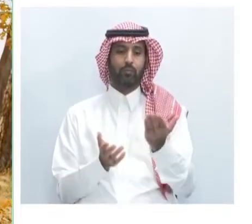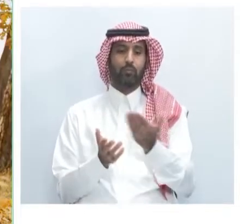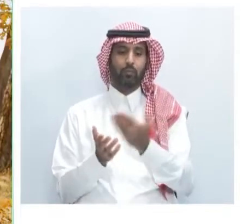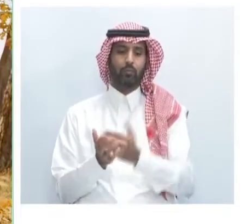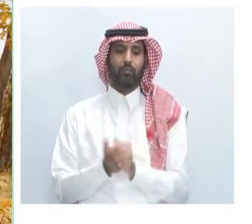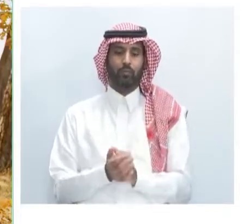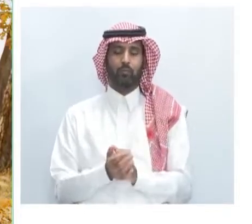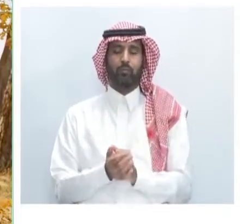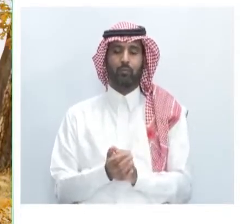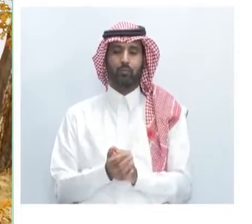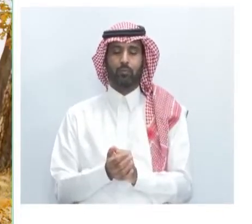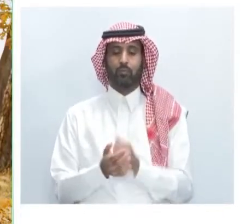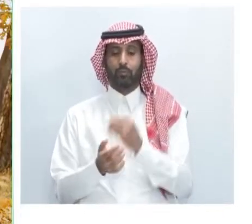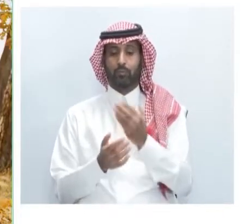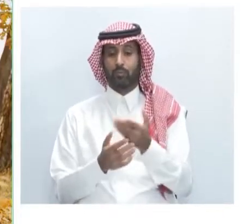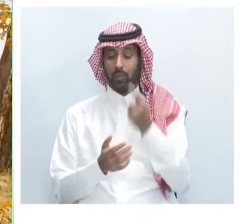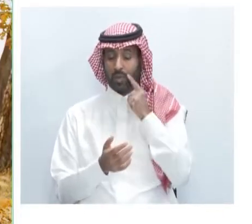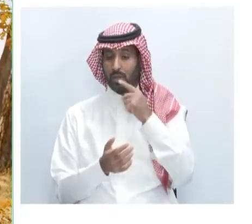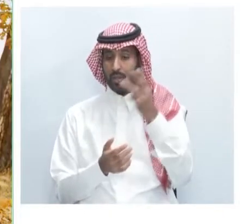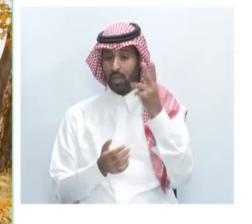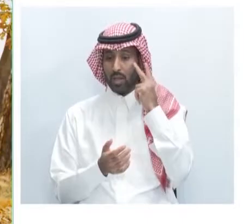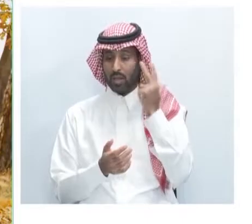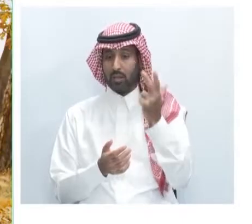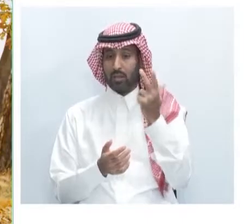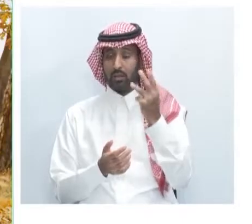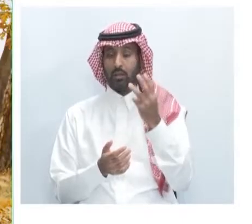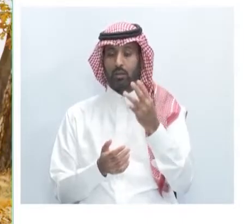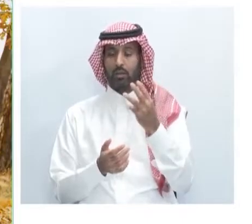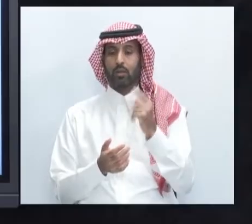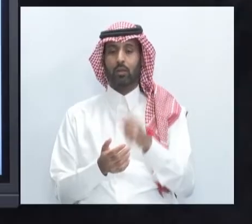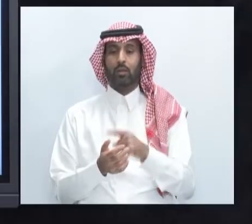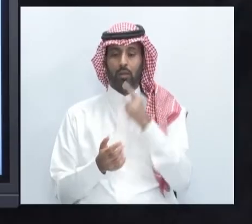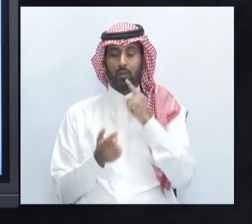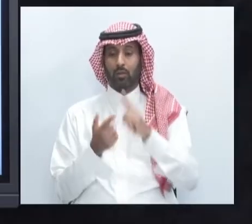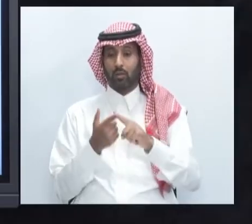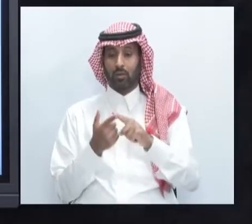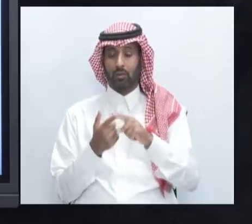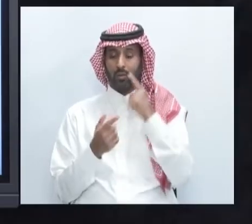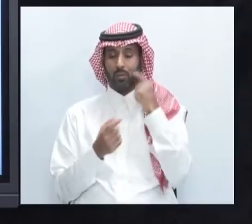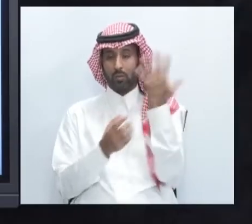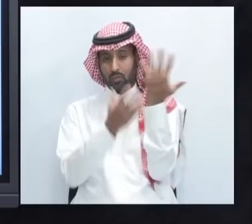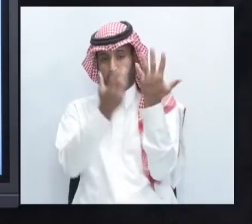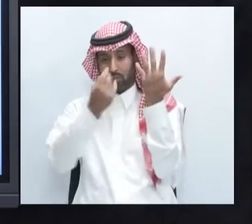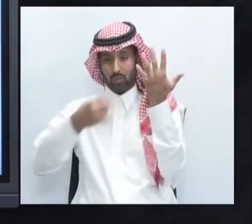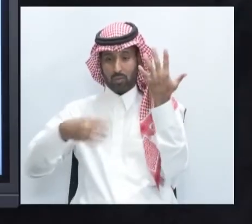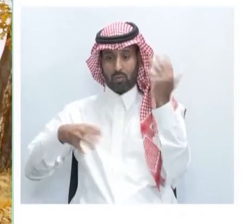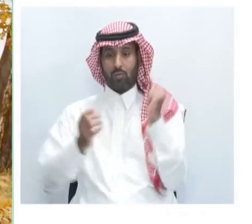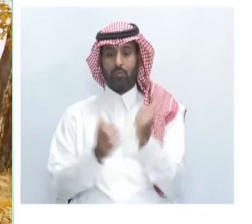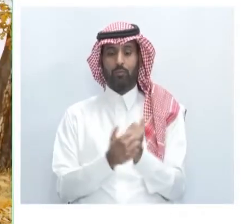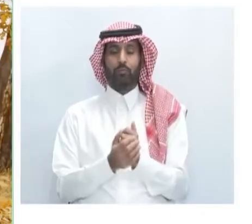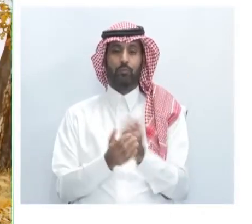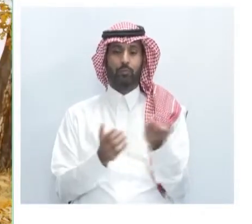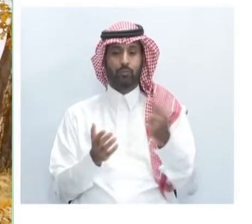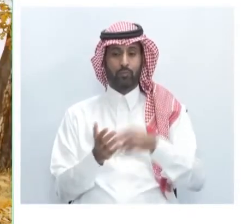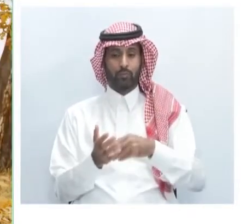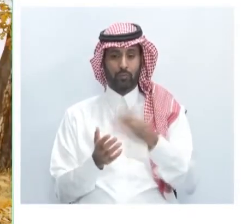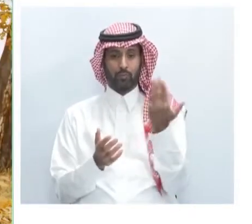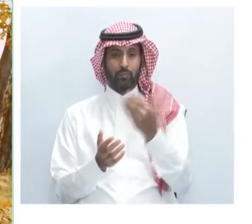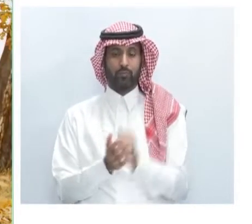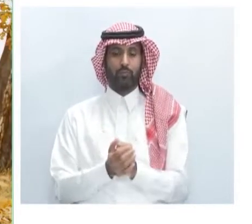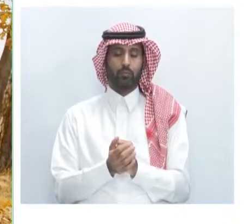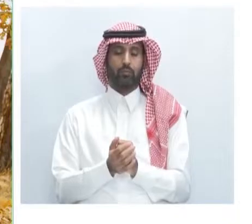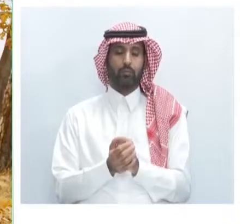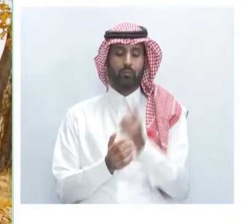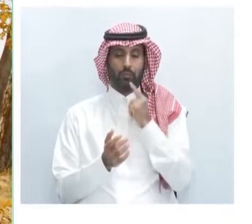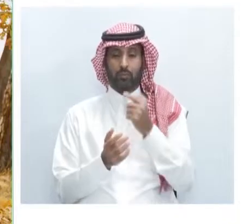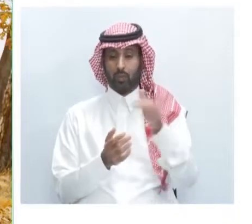So these are the 3 months of fall, okay? Let's read it again. So